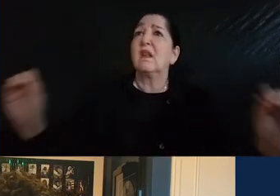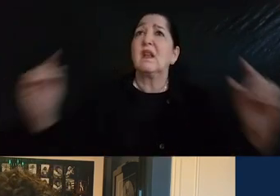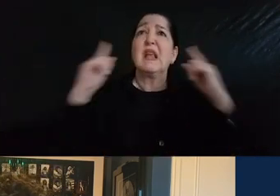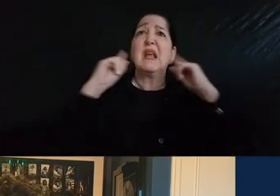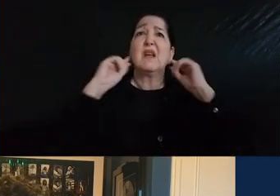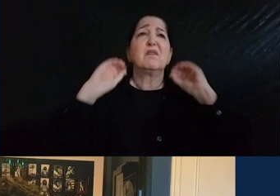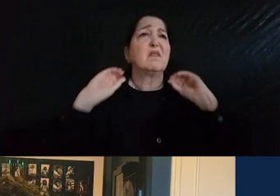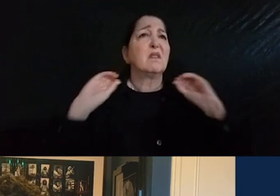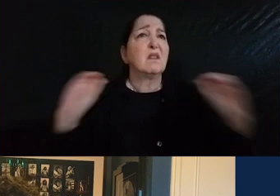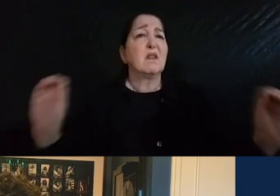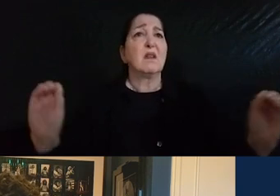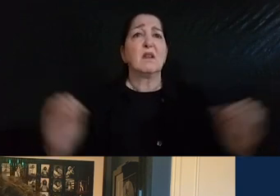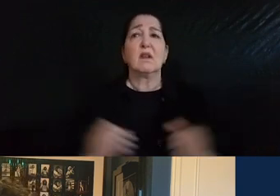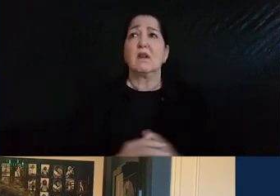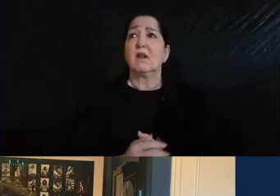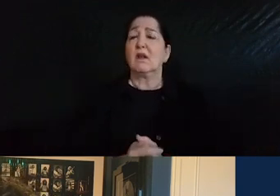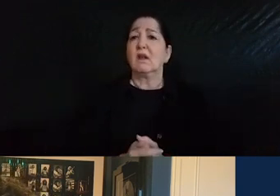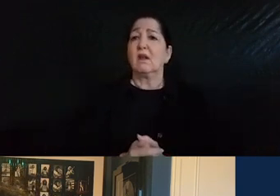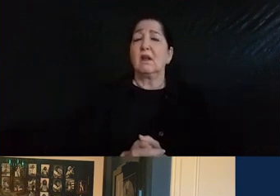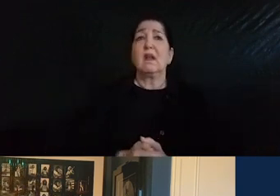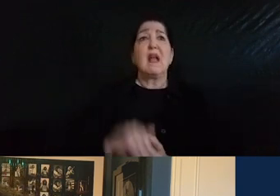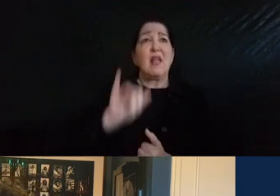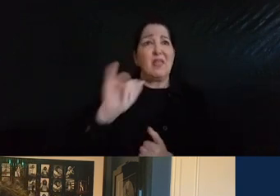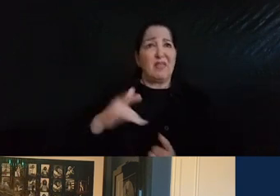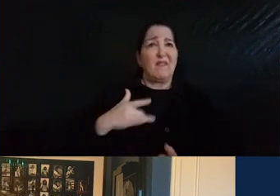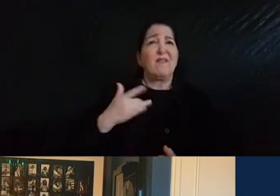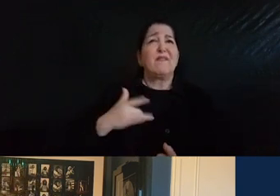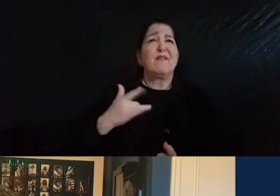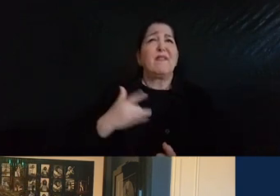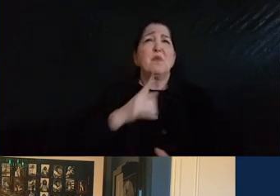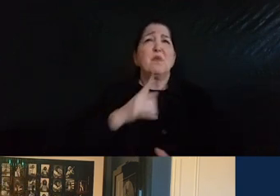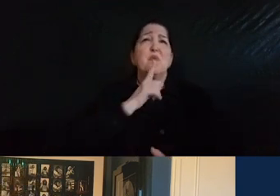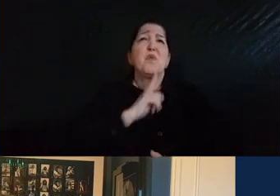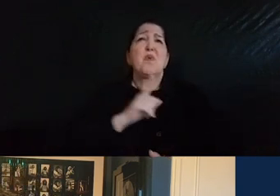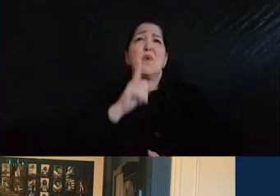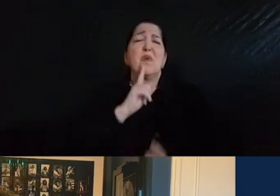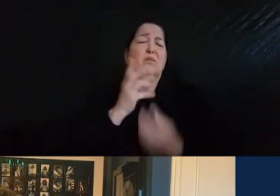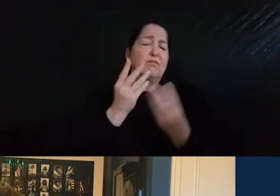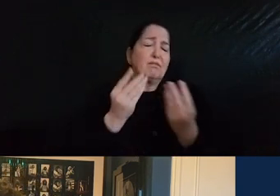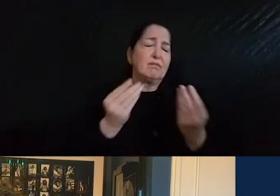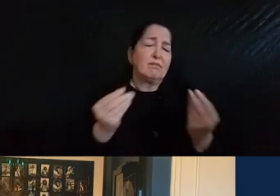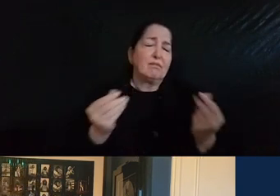But let that lonely feeling wash away.